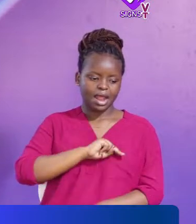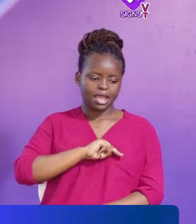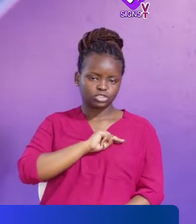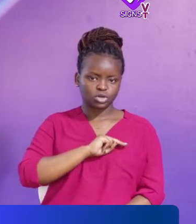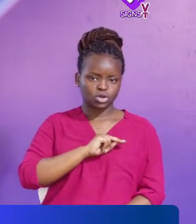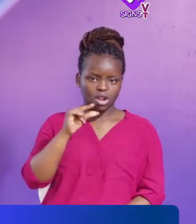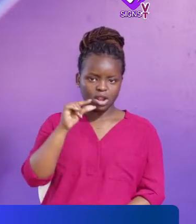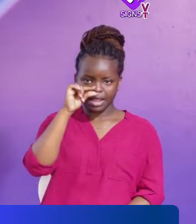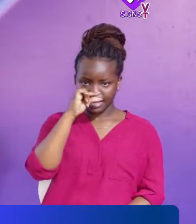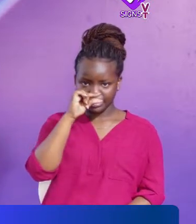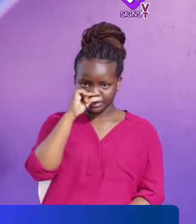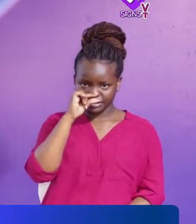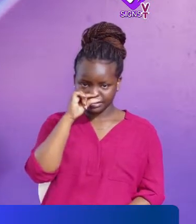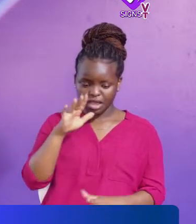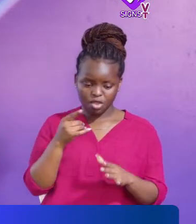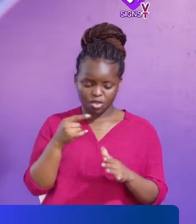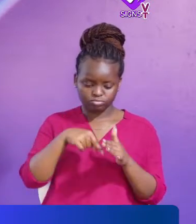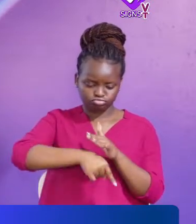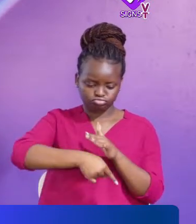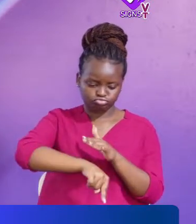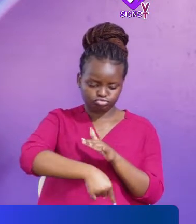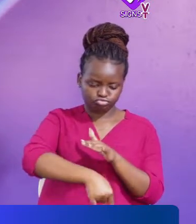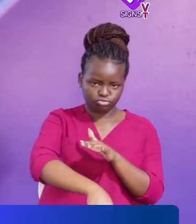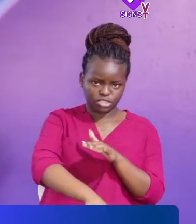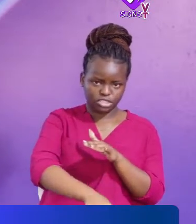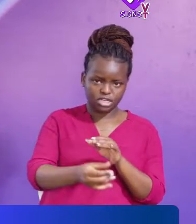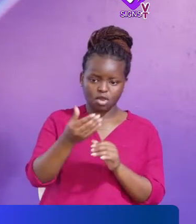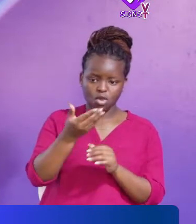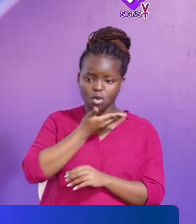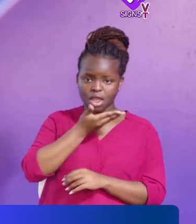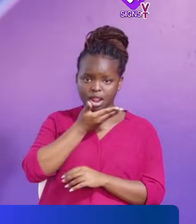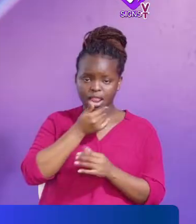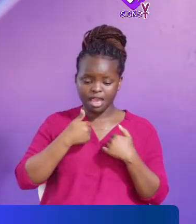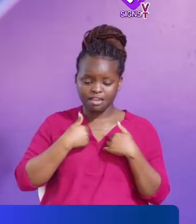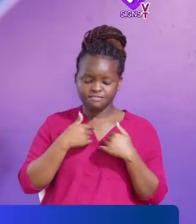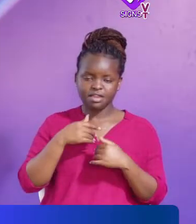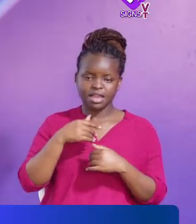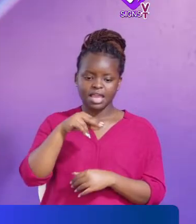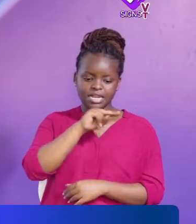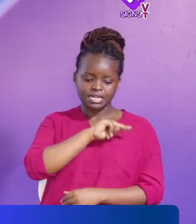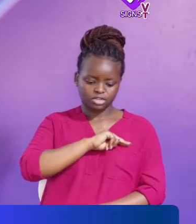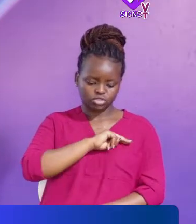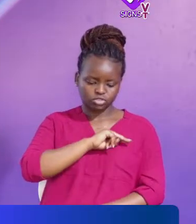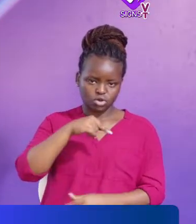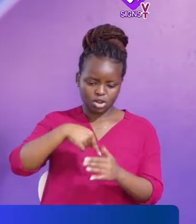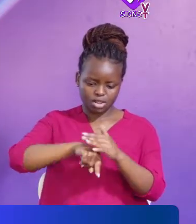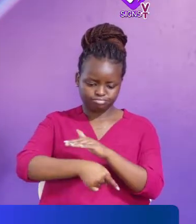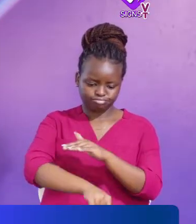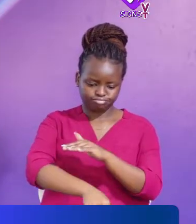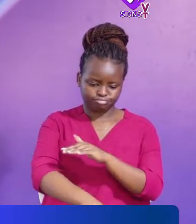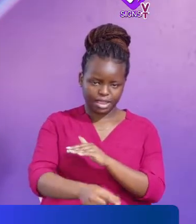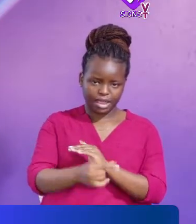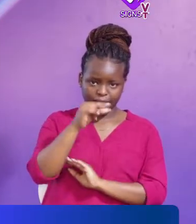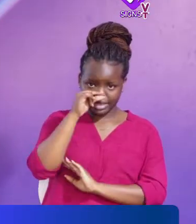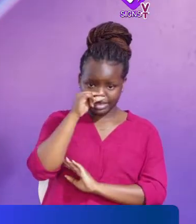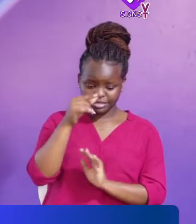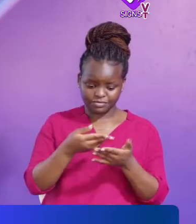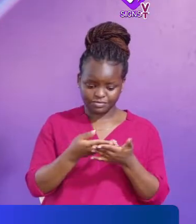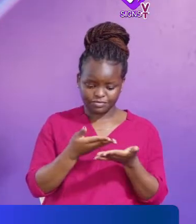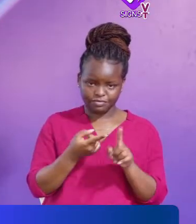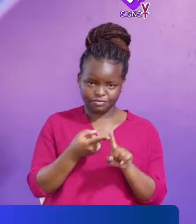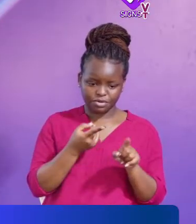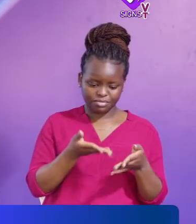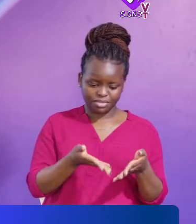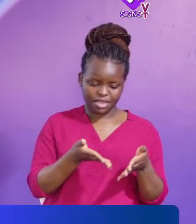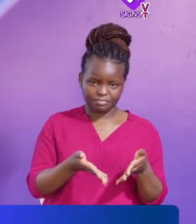drill oil. There is a natural gas that comes out from the oil wells, isn't it? So he came with the technology whereby this